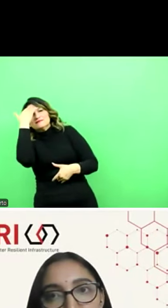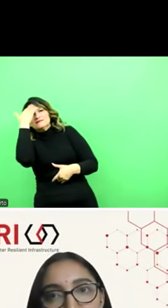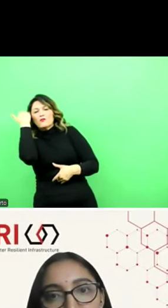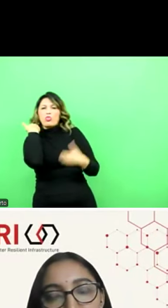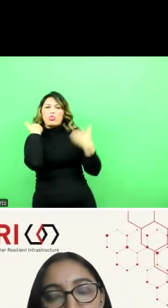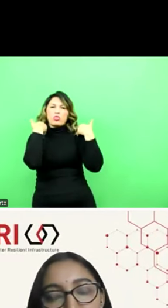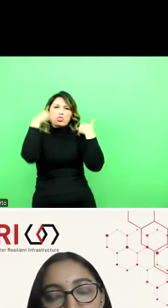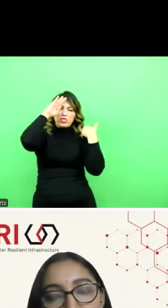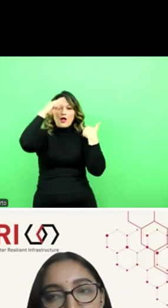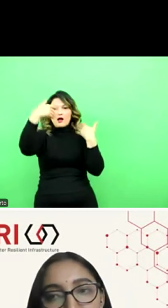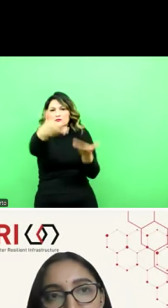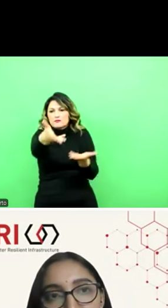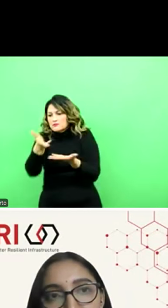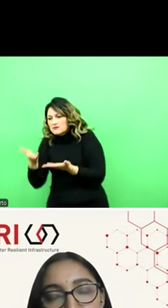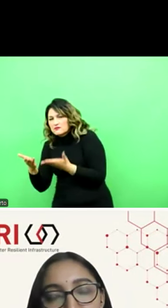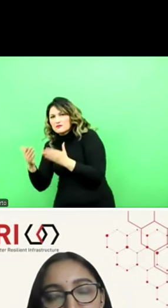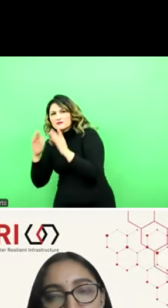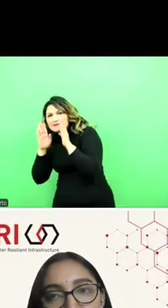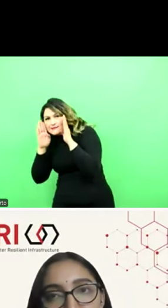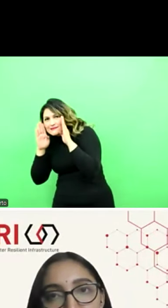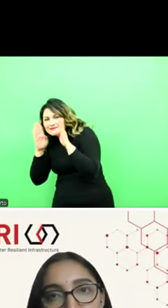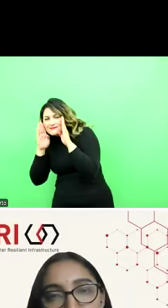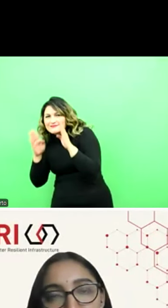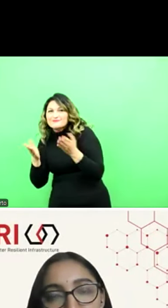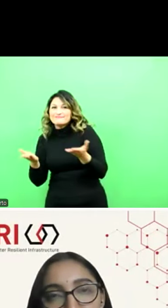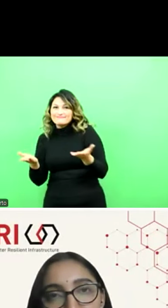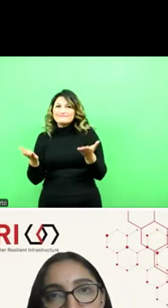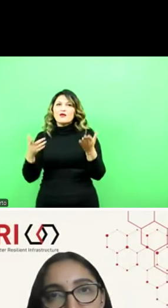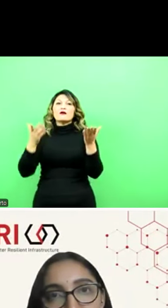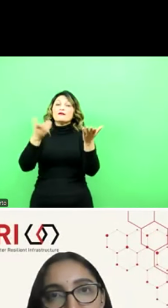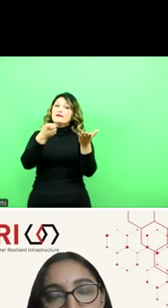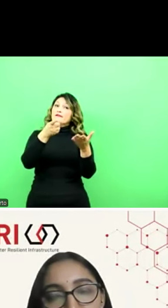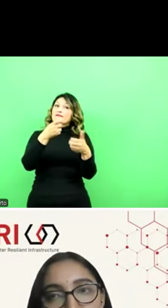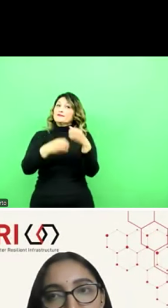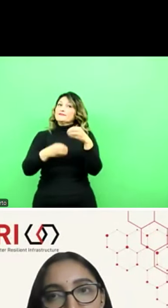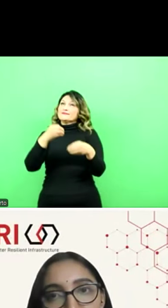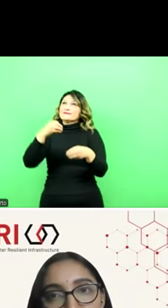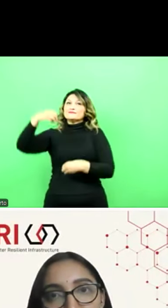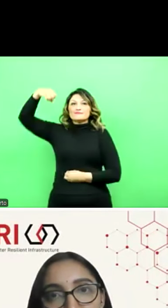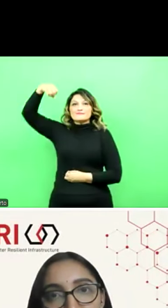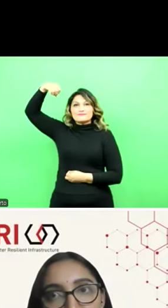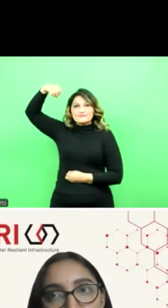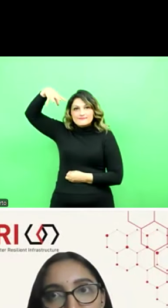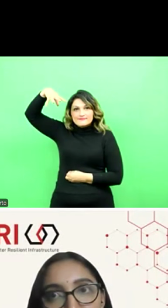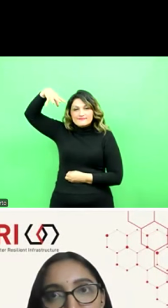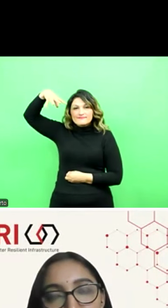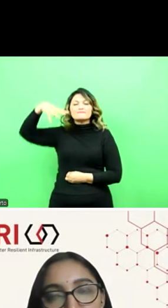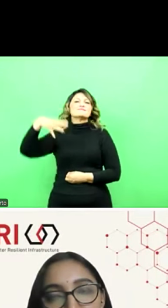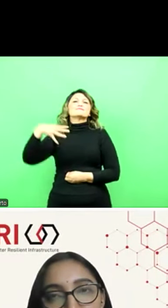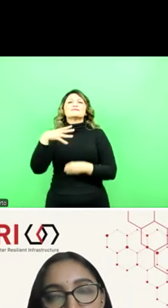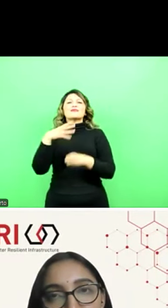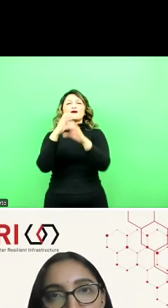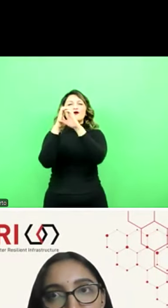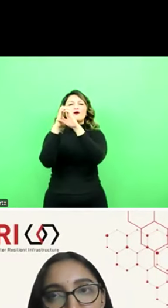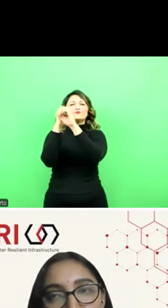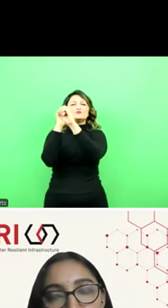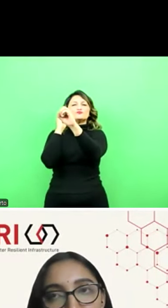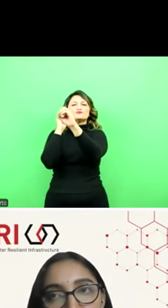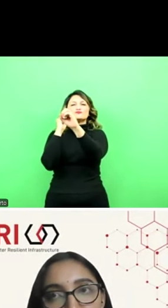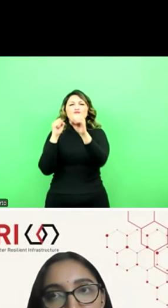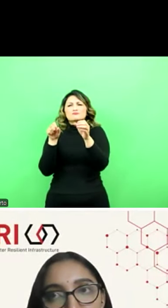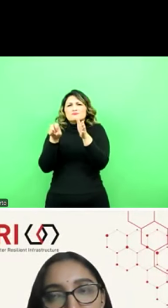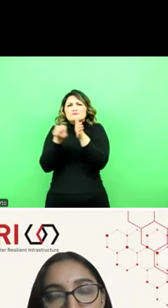telecom. Now, how these different kind of impact affect the elderly and persons with